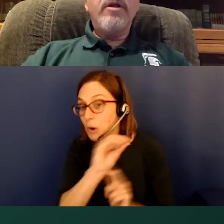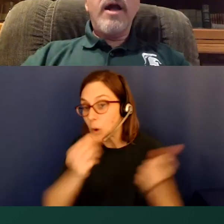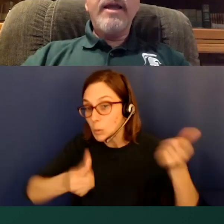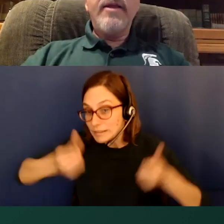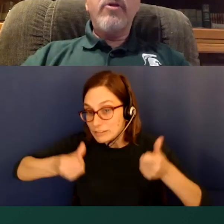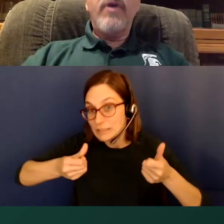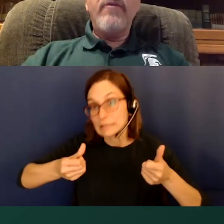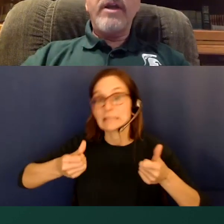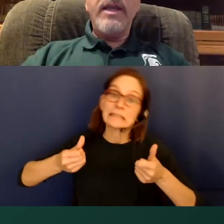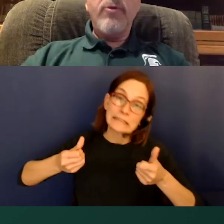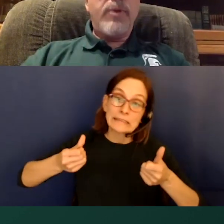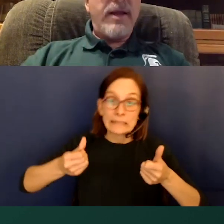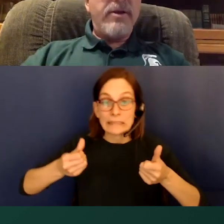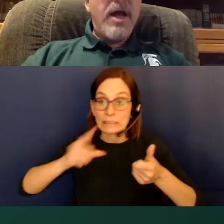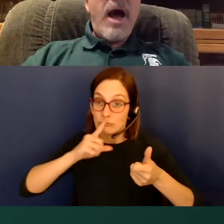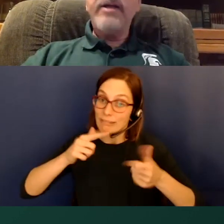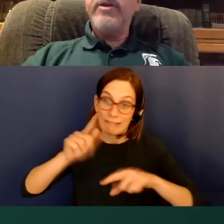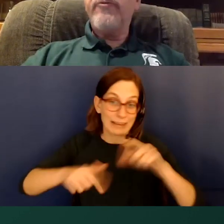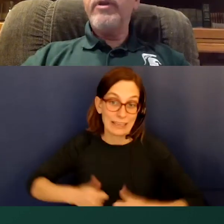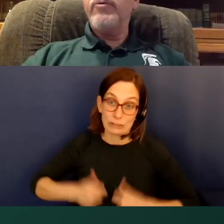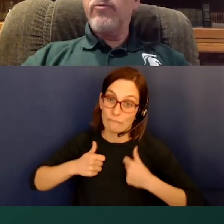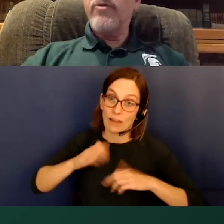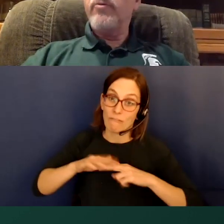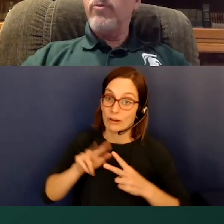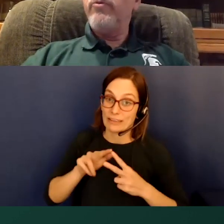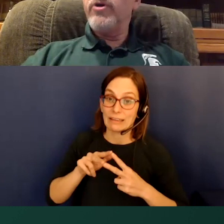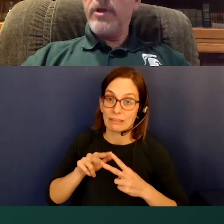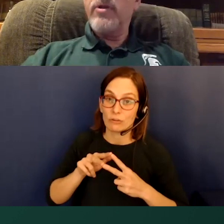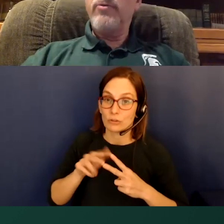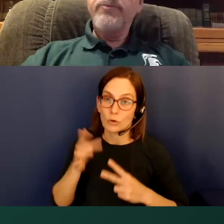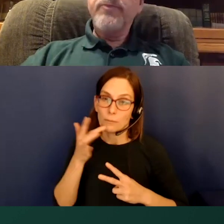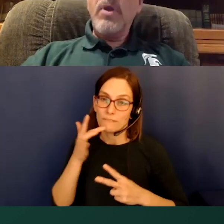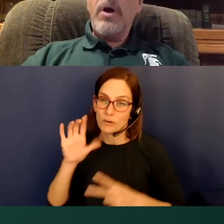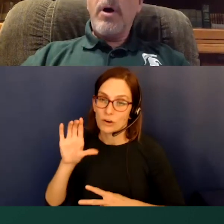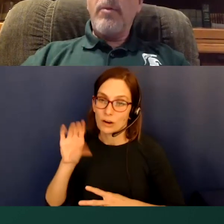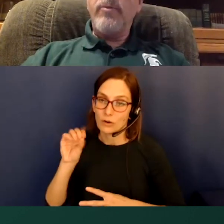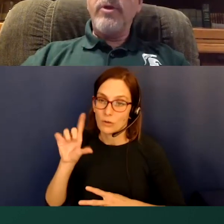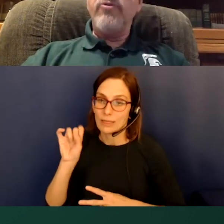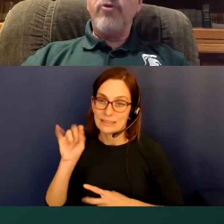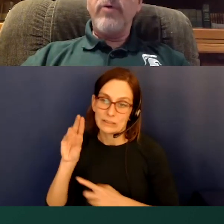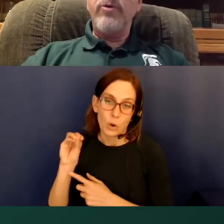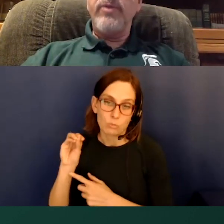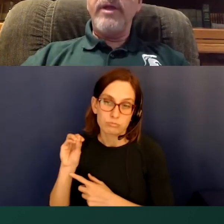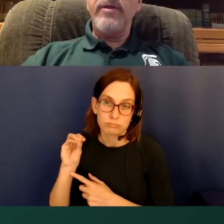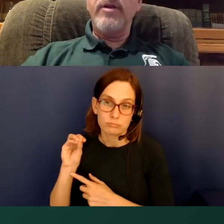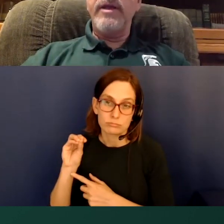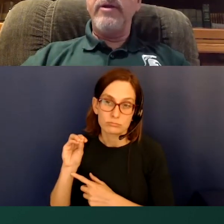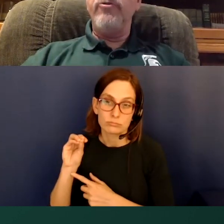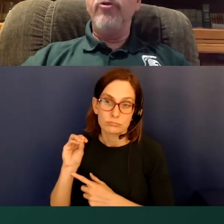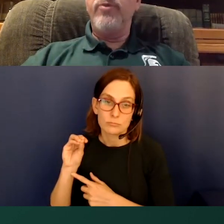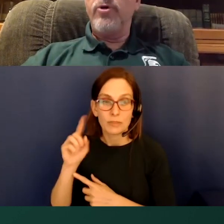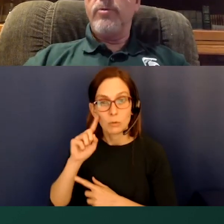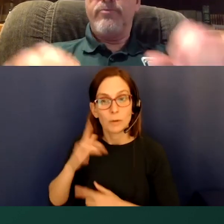Well, since I can't survive on either planet, I definitely would rather move to Callisto. The joy would be